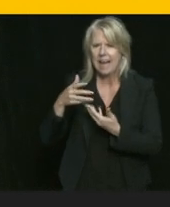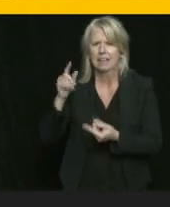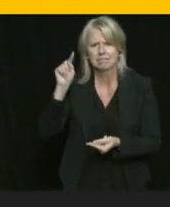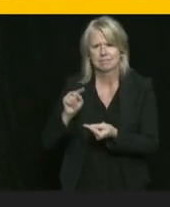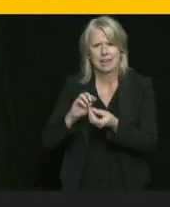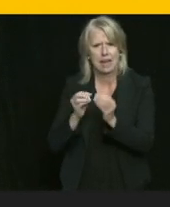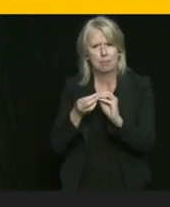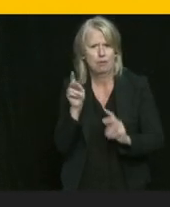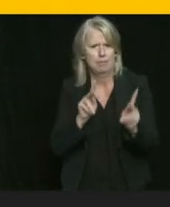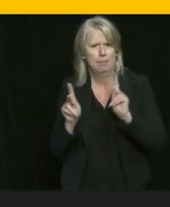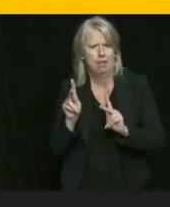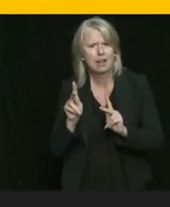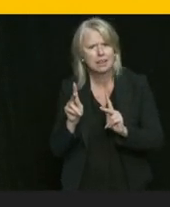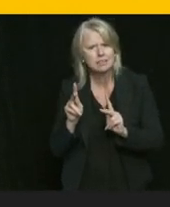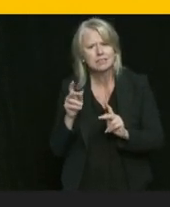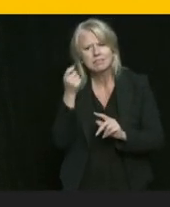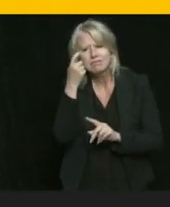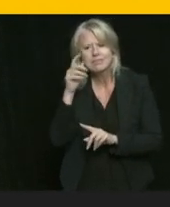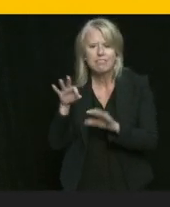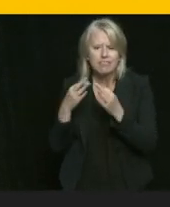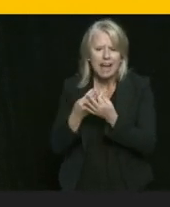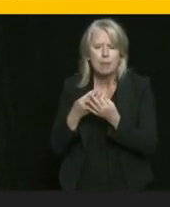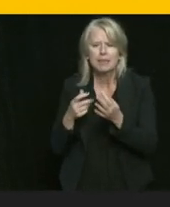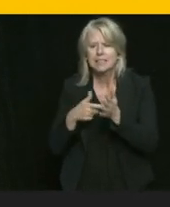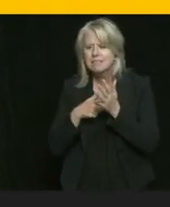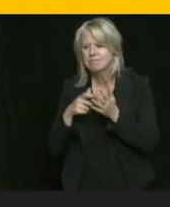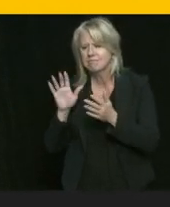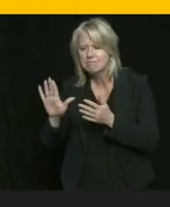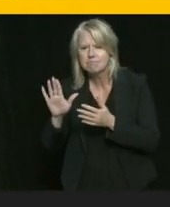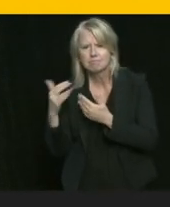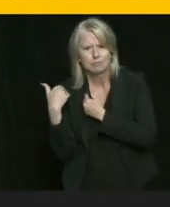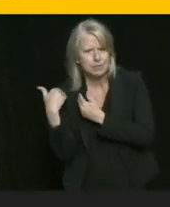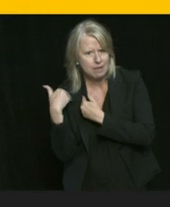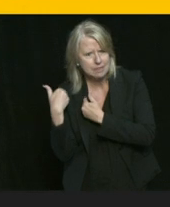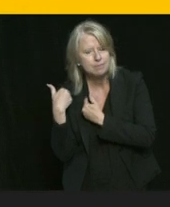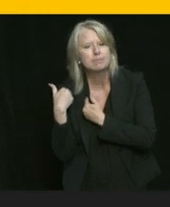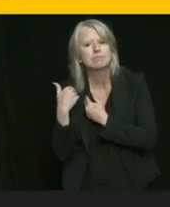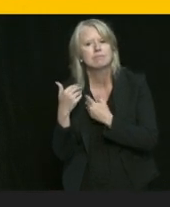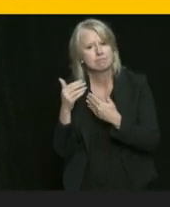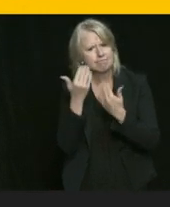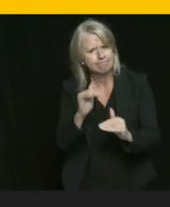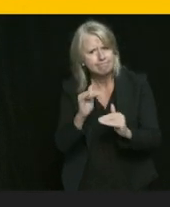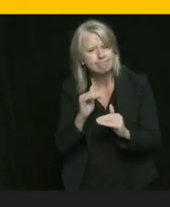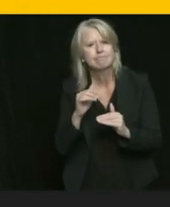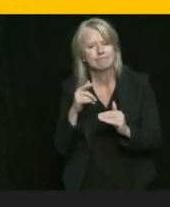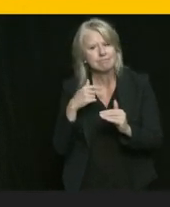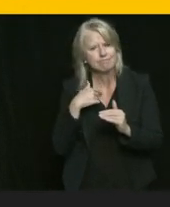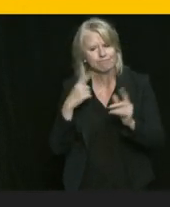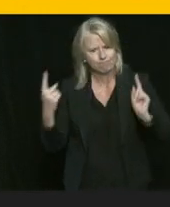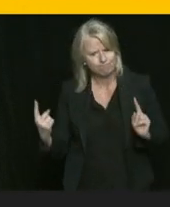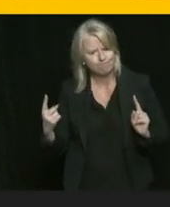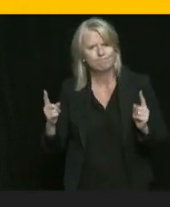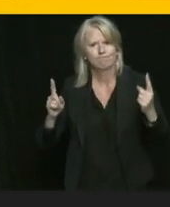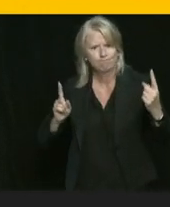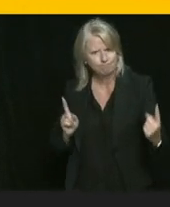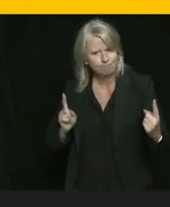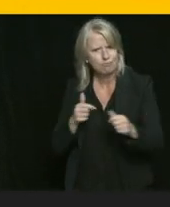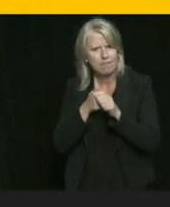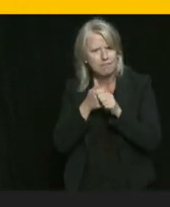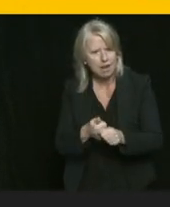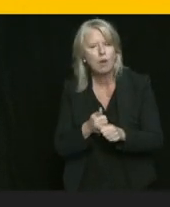possible, given personal, family, and essential responsibilities. Strictly and consistently maintaining physical distancing and